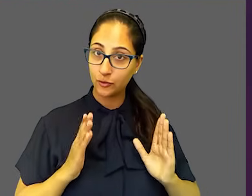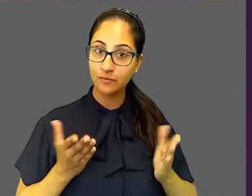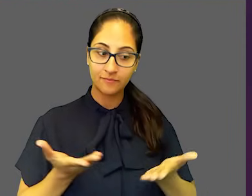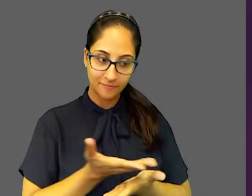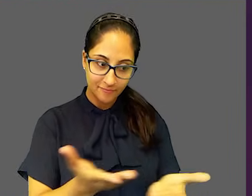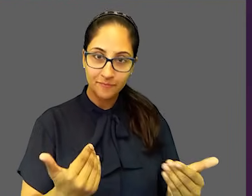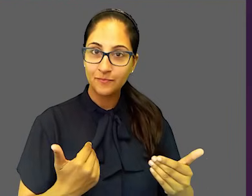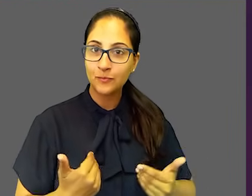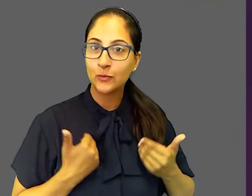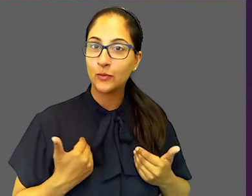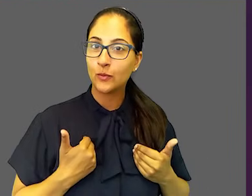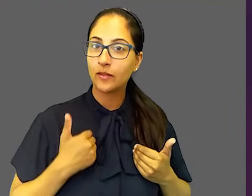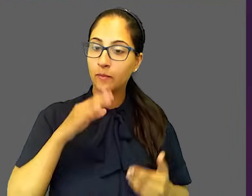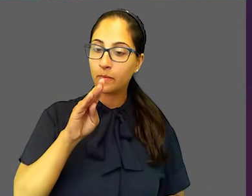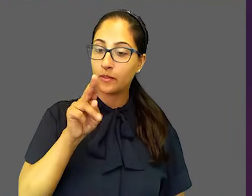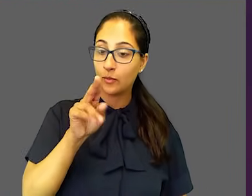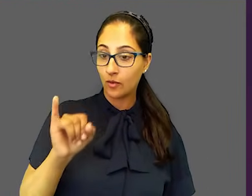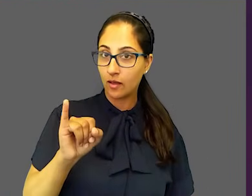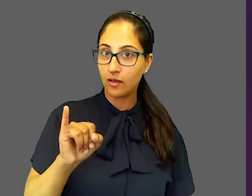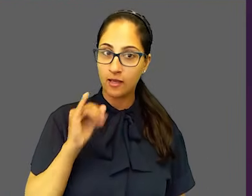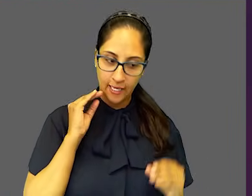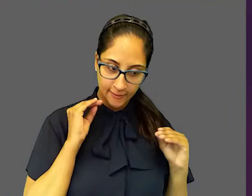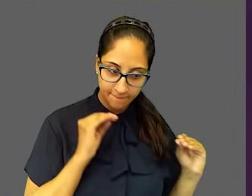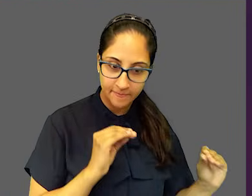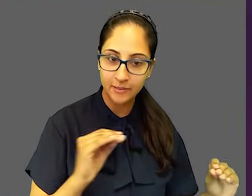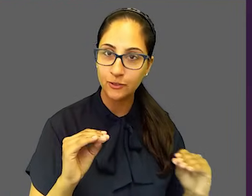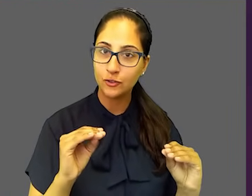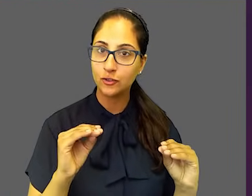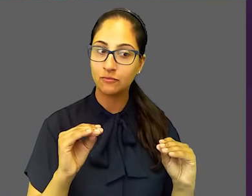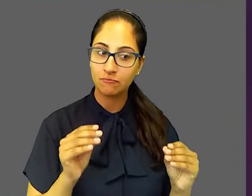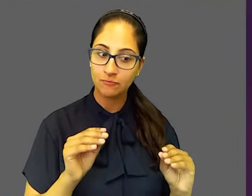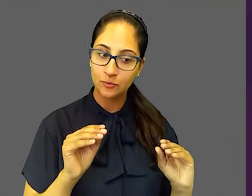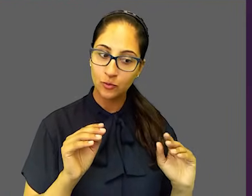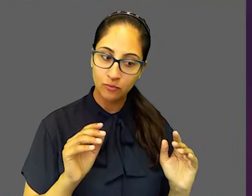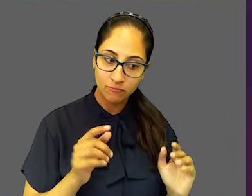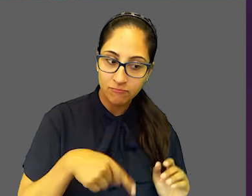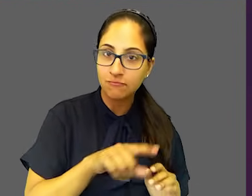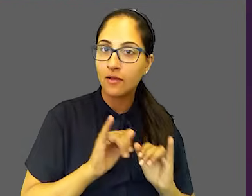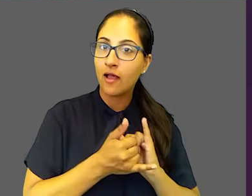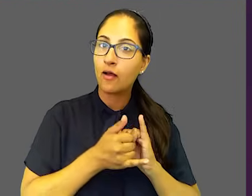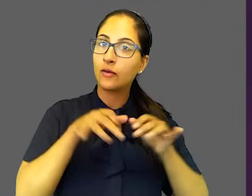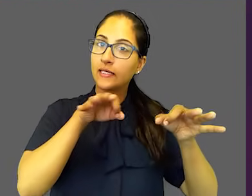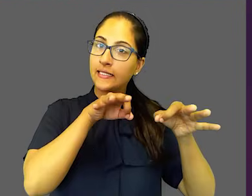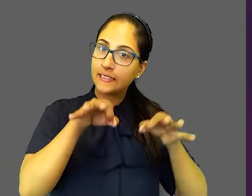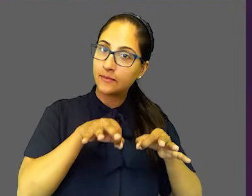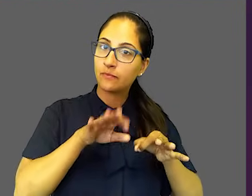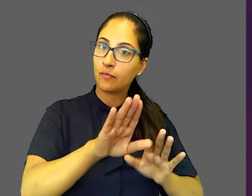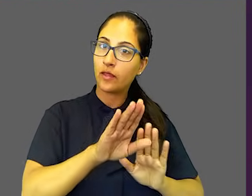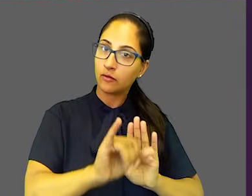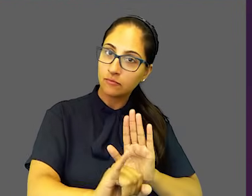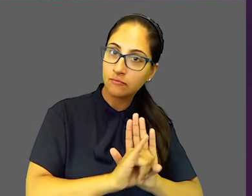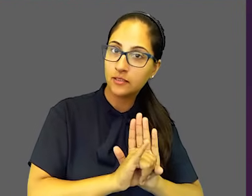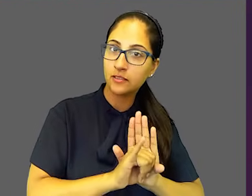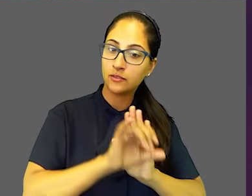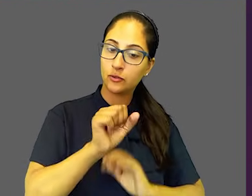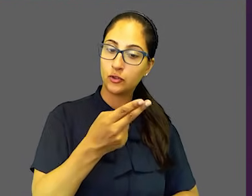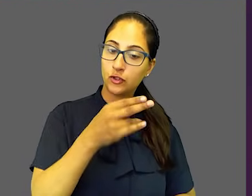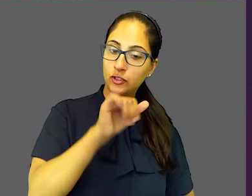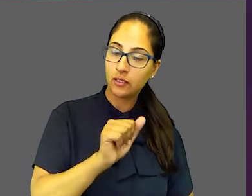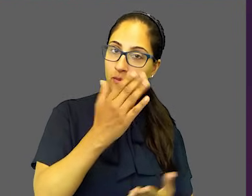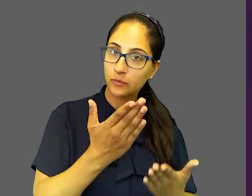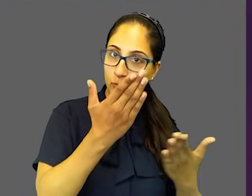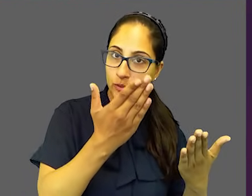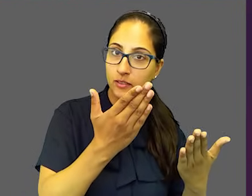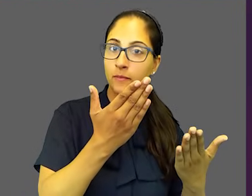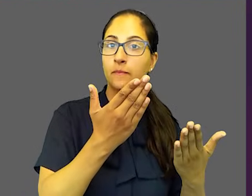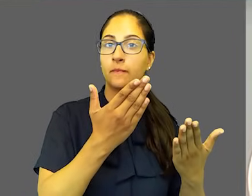in my BY classrooms in how they can articulate their faith or identity as Shia